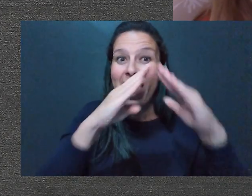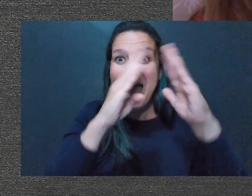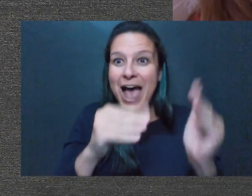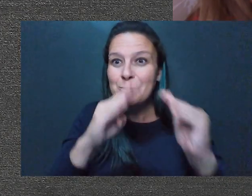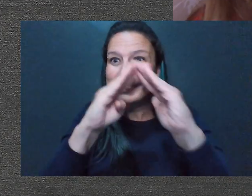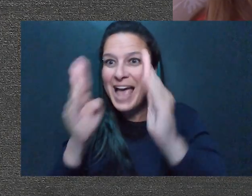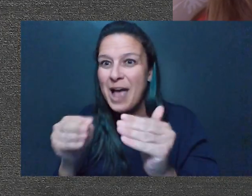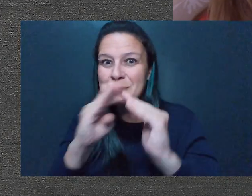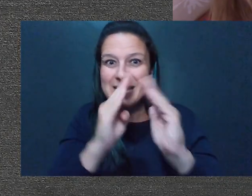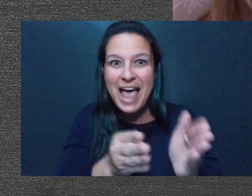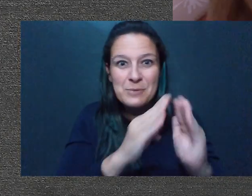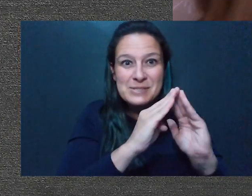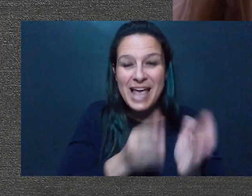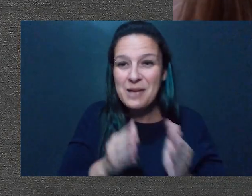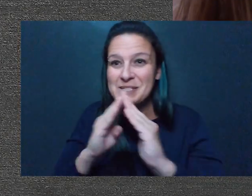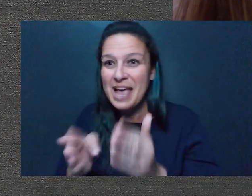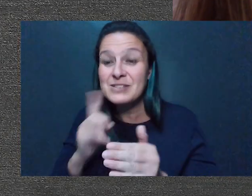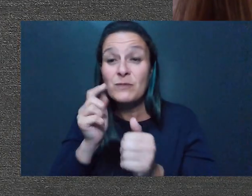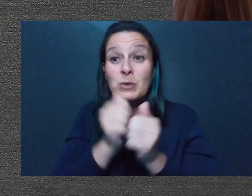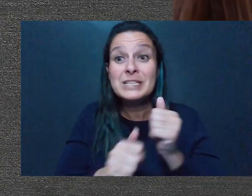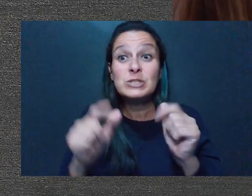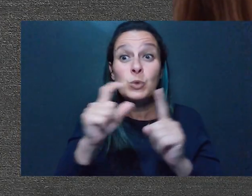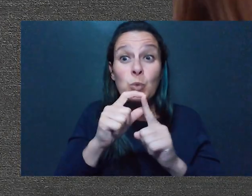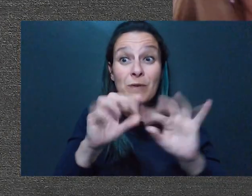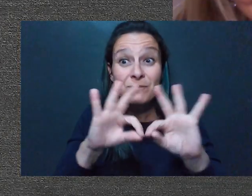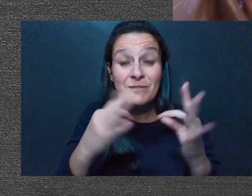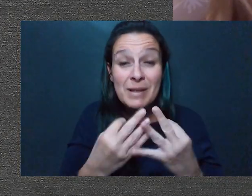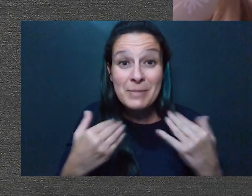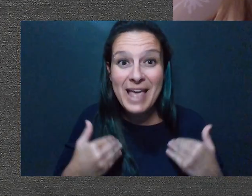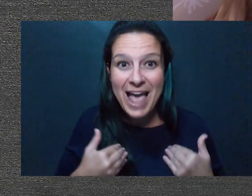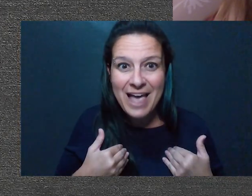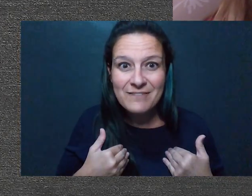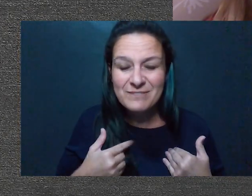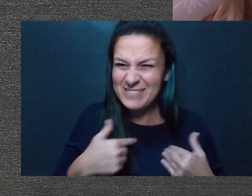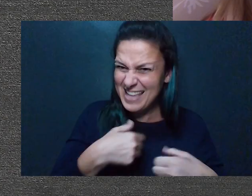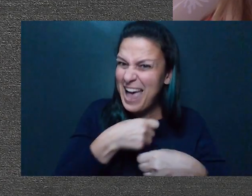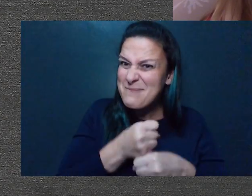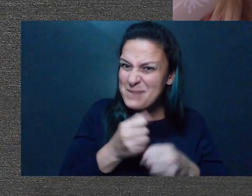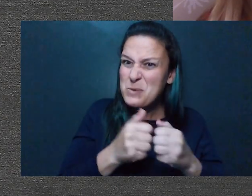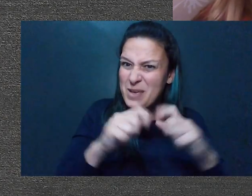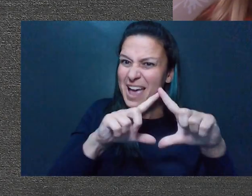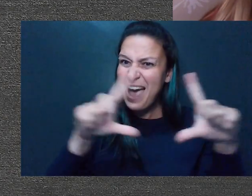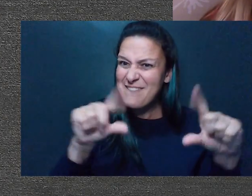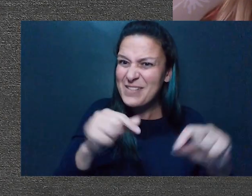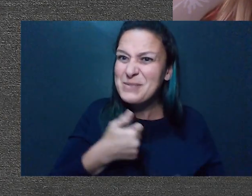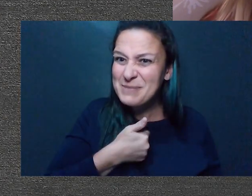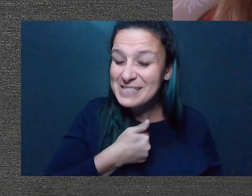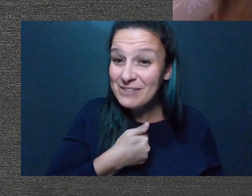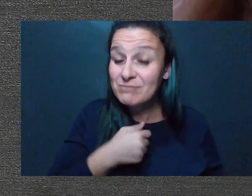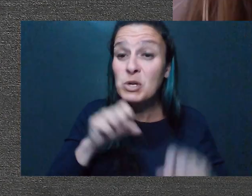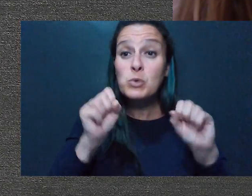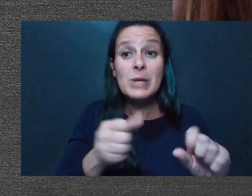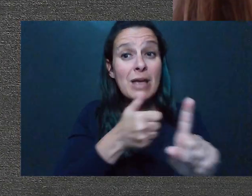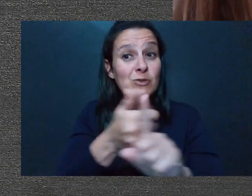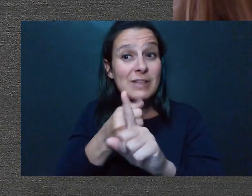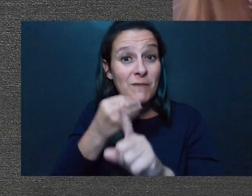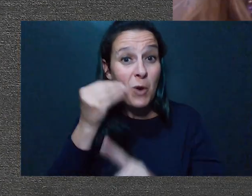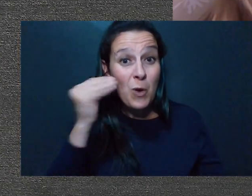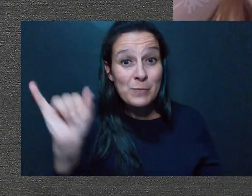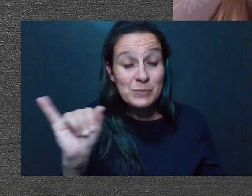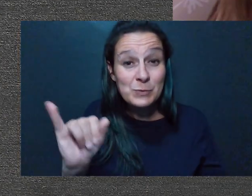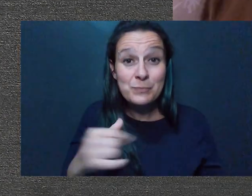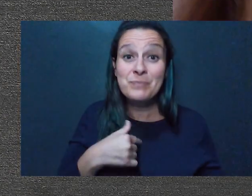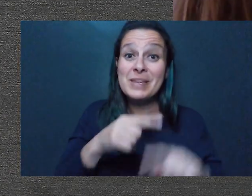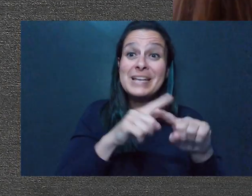for all of the word families. As you can see, I just made these with envelopes. You can make them at home too. I took